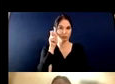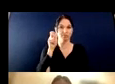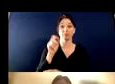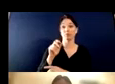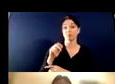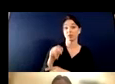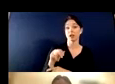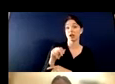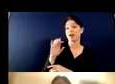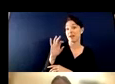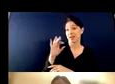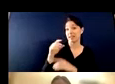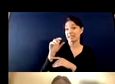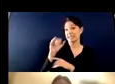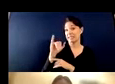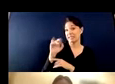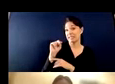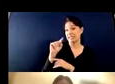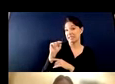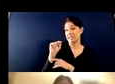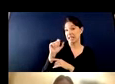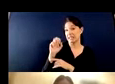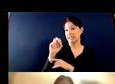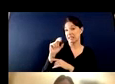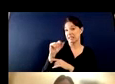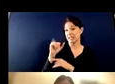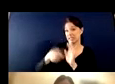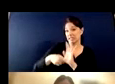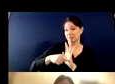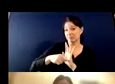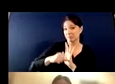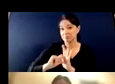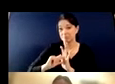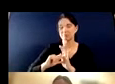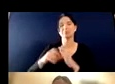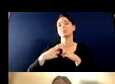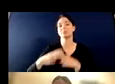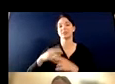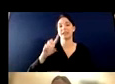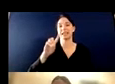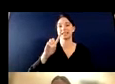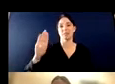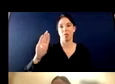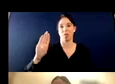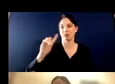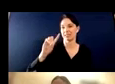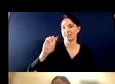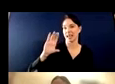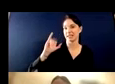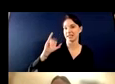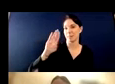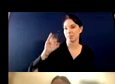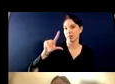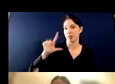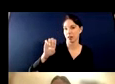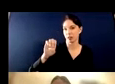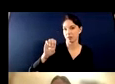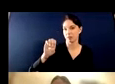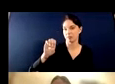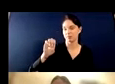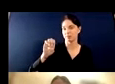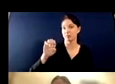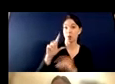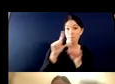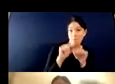aka volume, are called decibels. And this is the abbreviation on the side, dB, decibels. Smaller